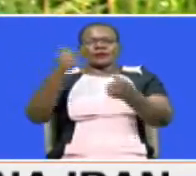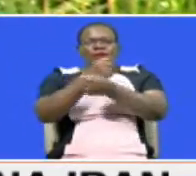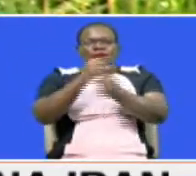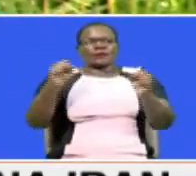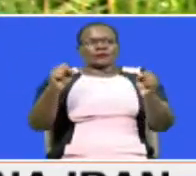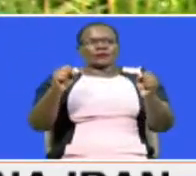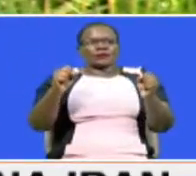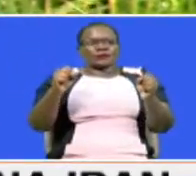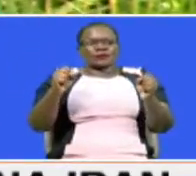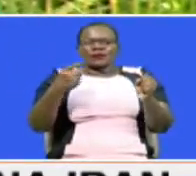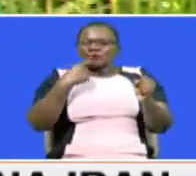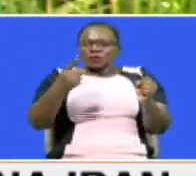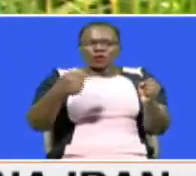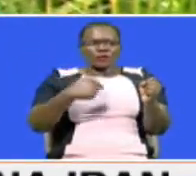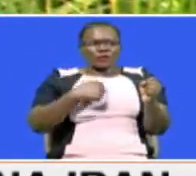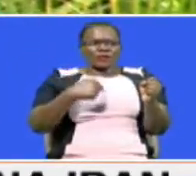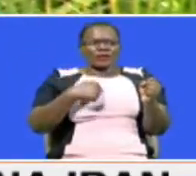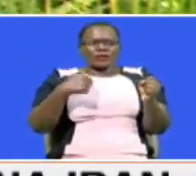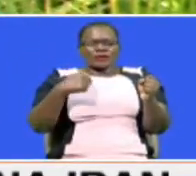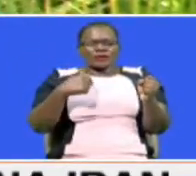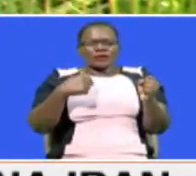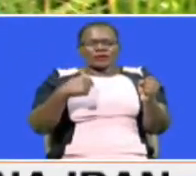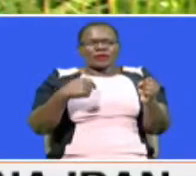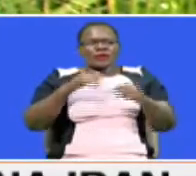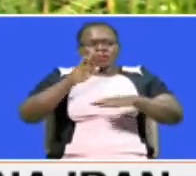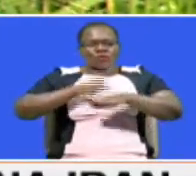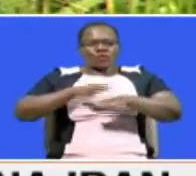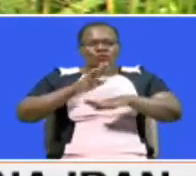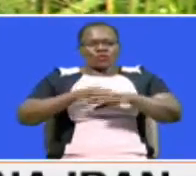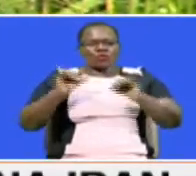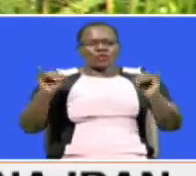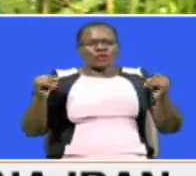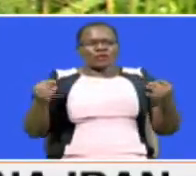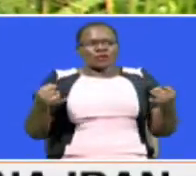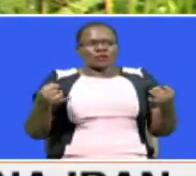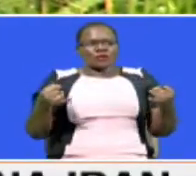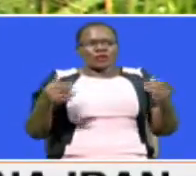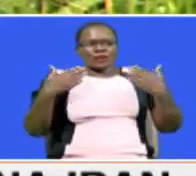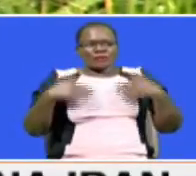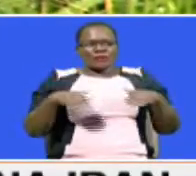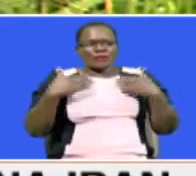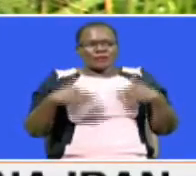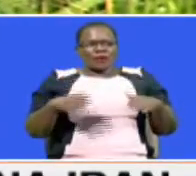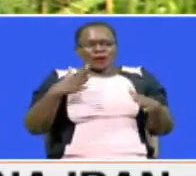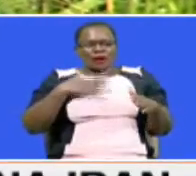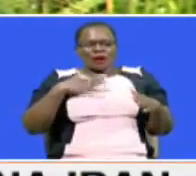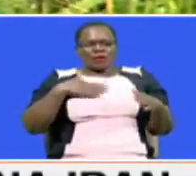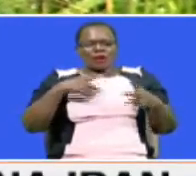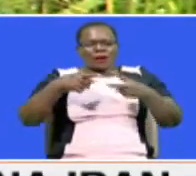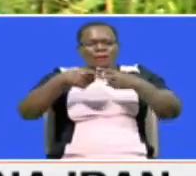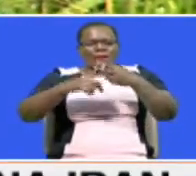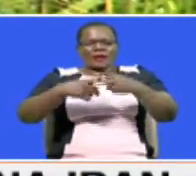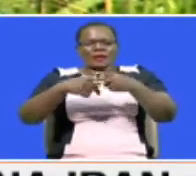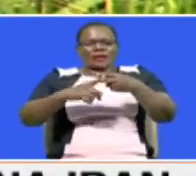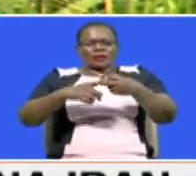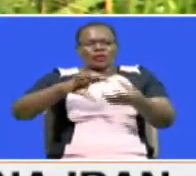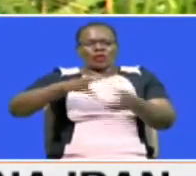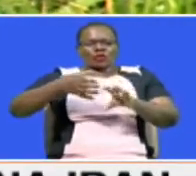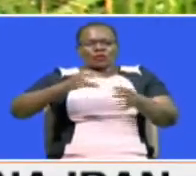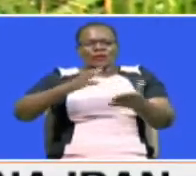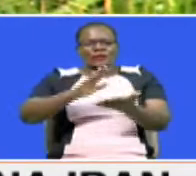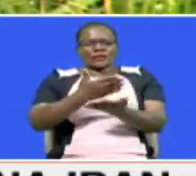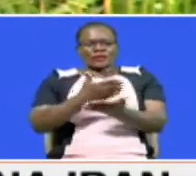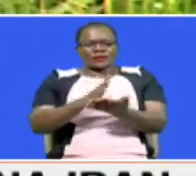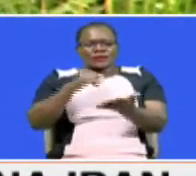Raisi conveyed to me information that will be good news for stakeholders in our mechanical and automotive